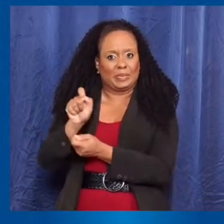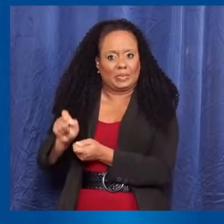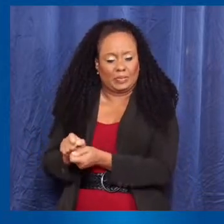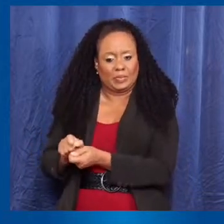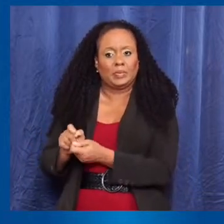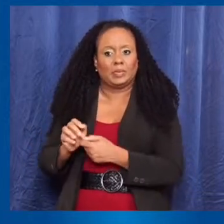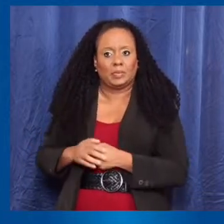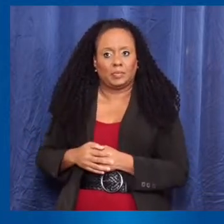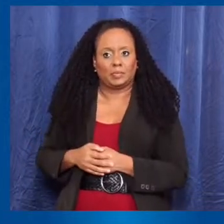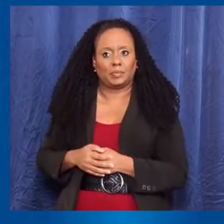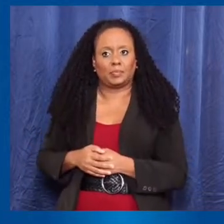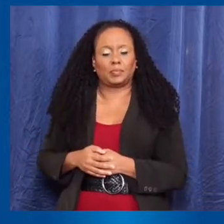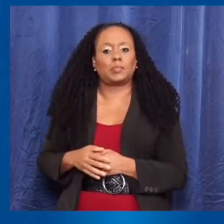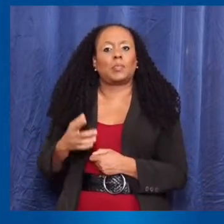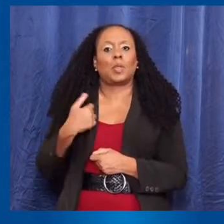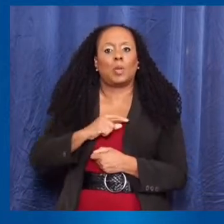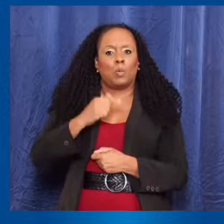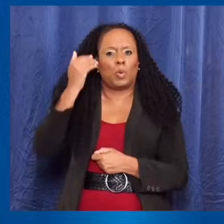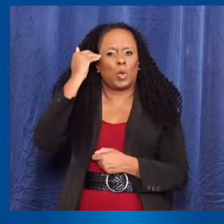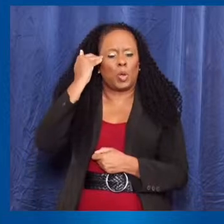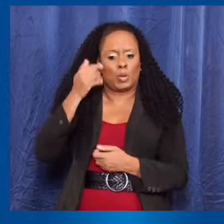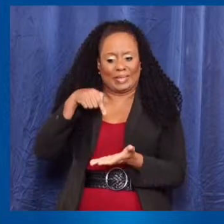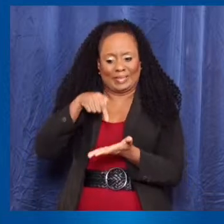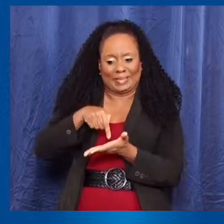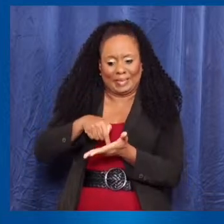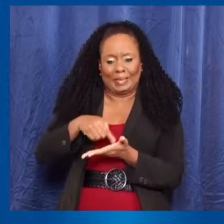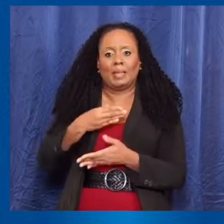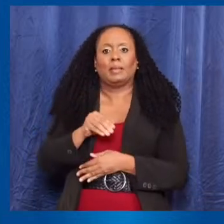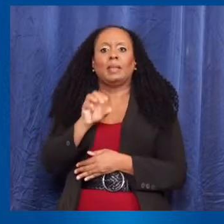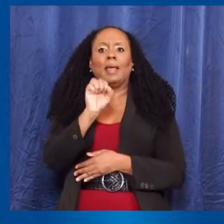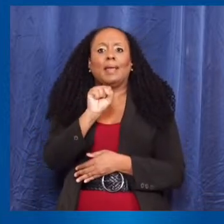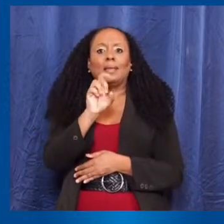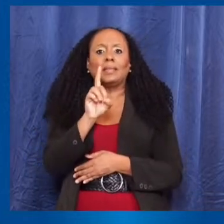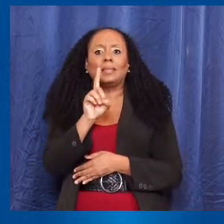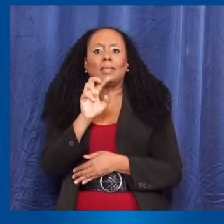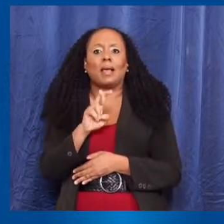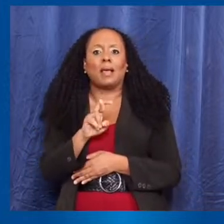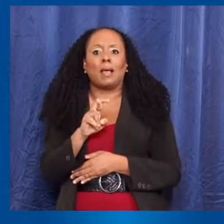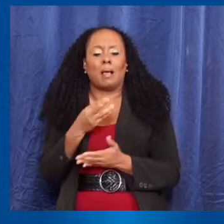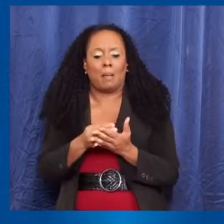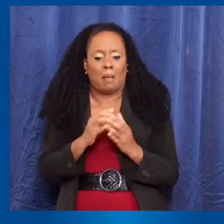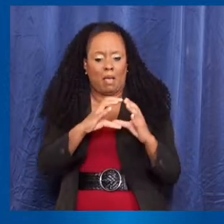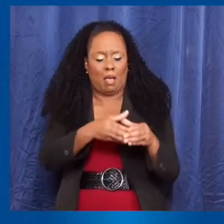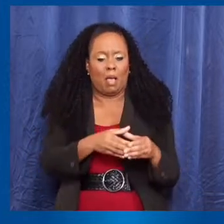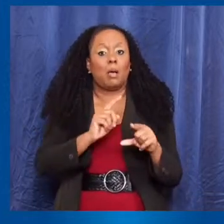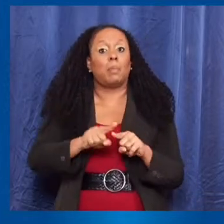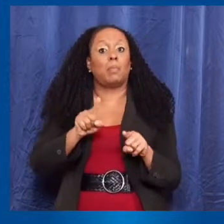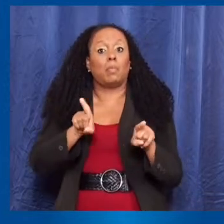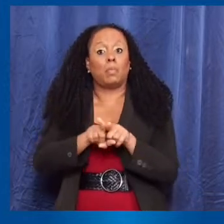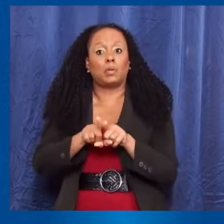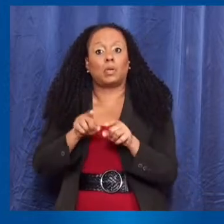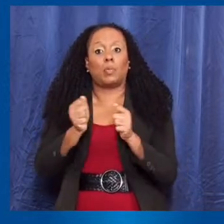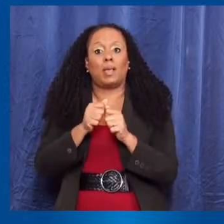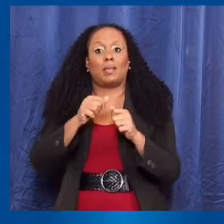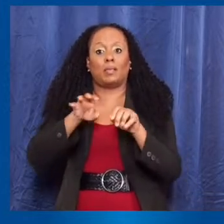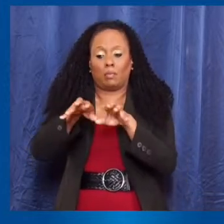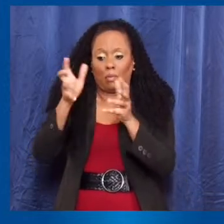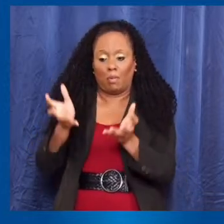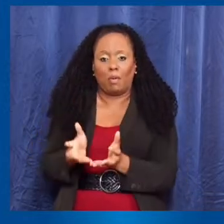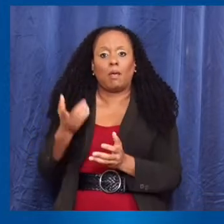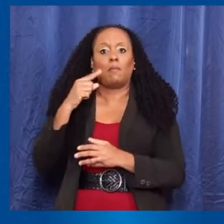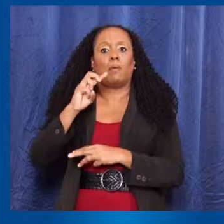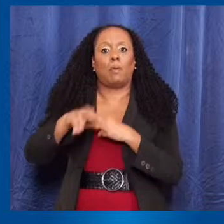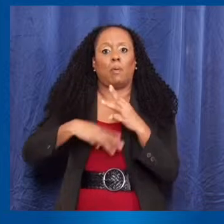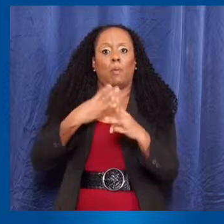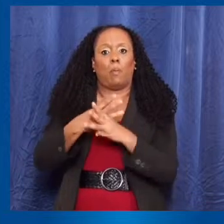deals with the debt treatment, SDR reallocation, but also with the overall evolution of the World Bank